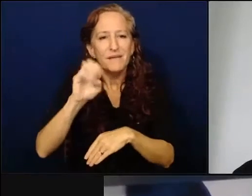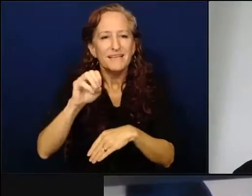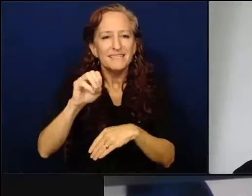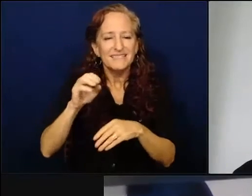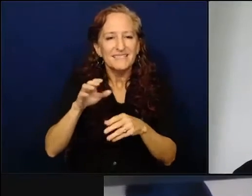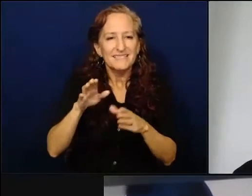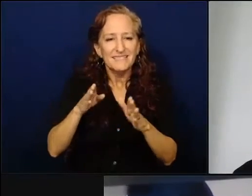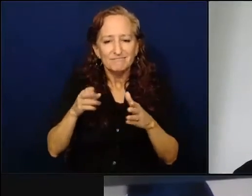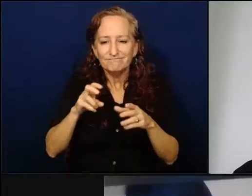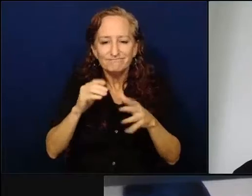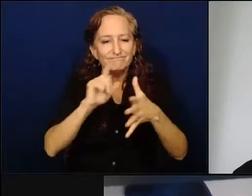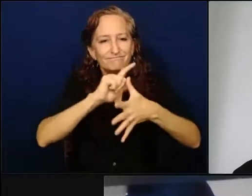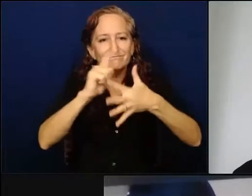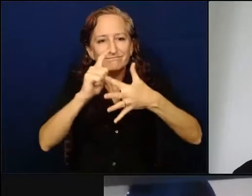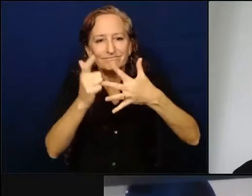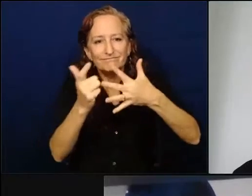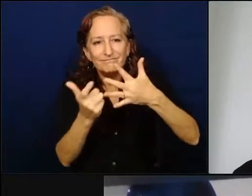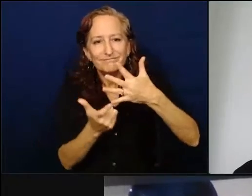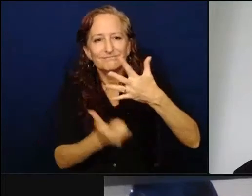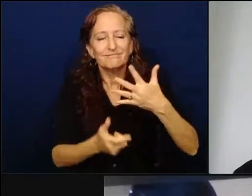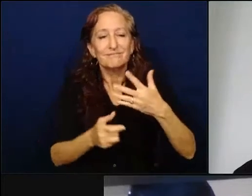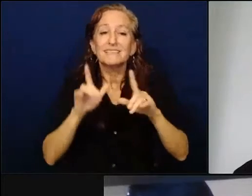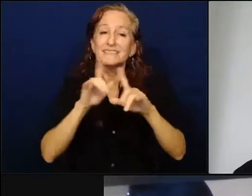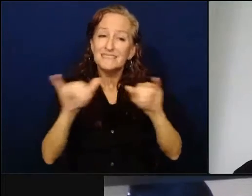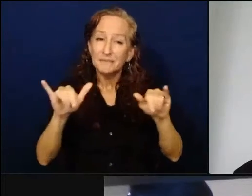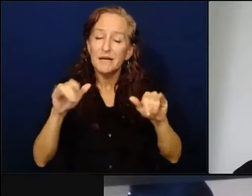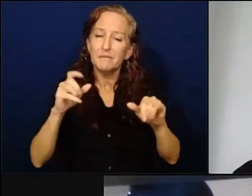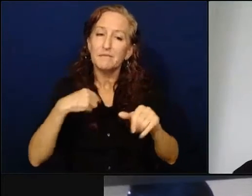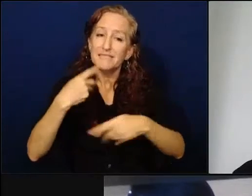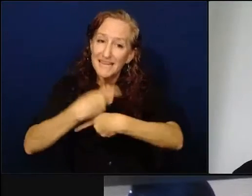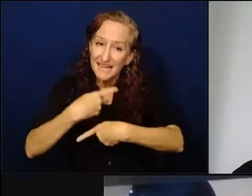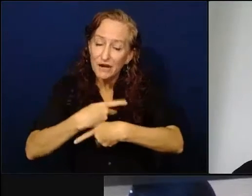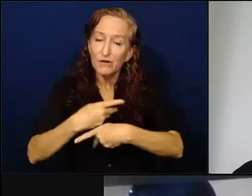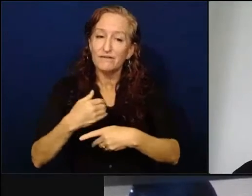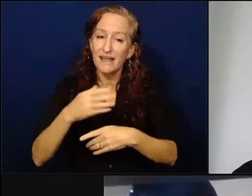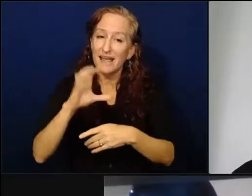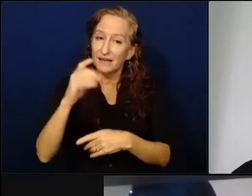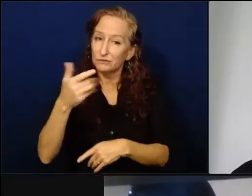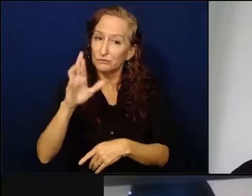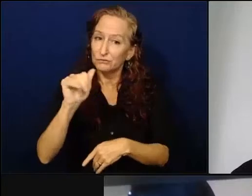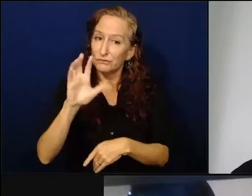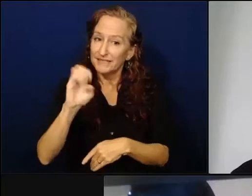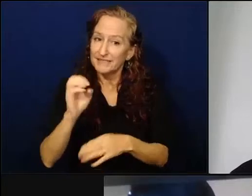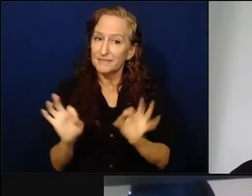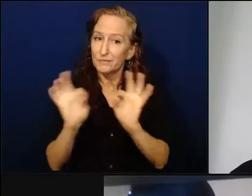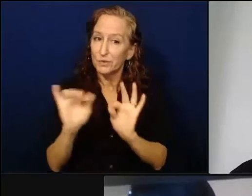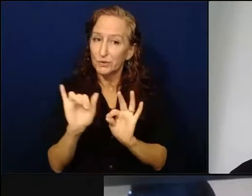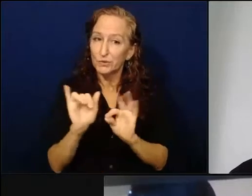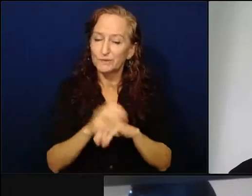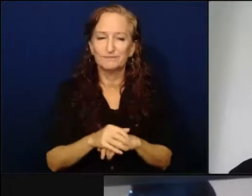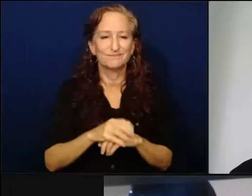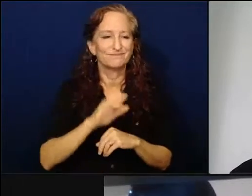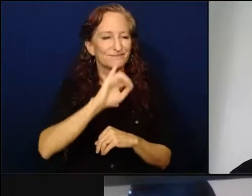you need to also take care of yourself and have grace for yourself as well in this process. Yes, absolutely.